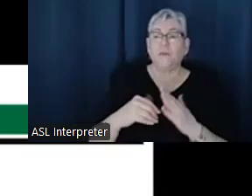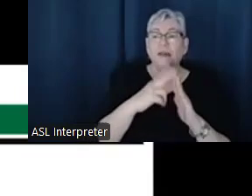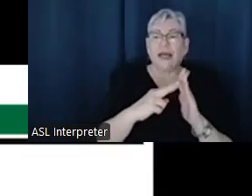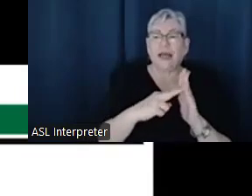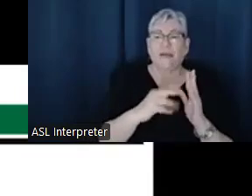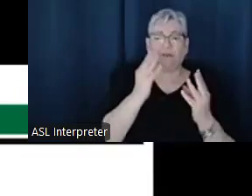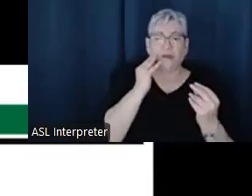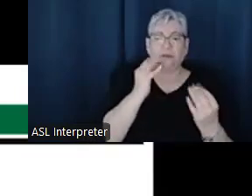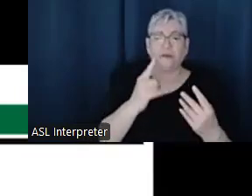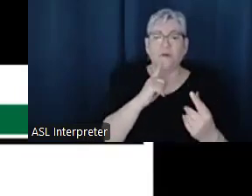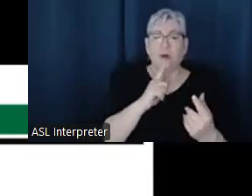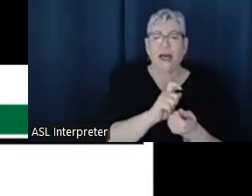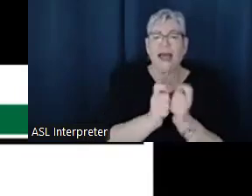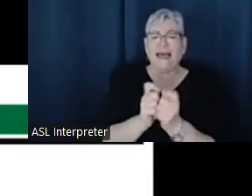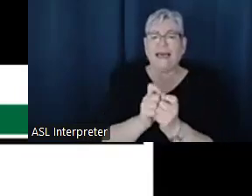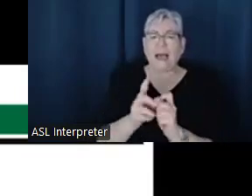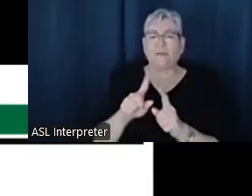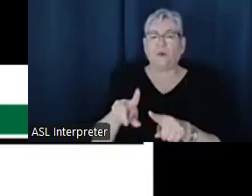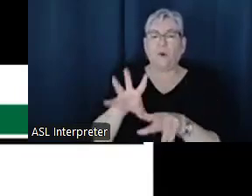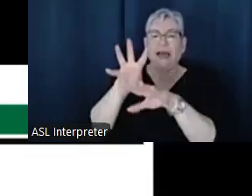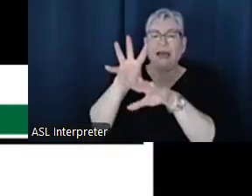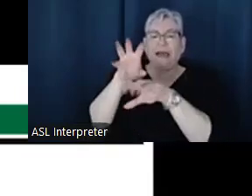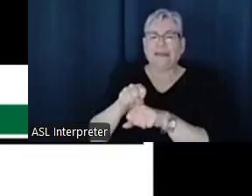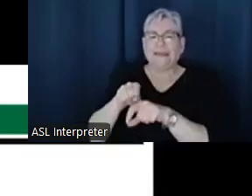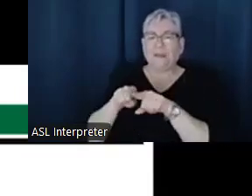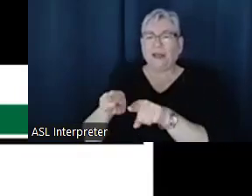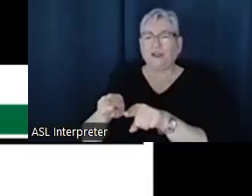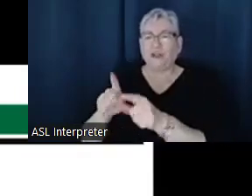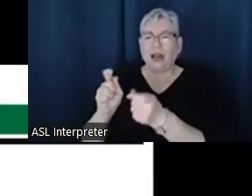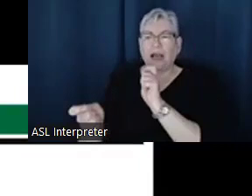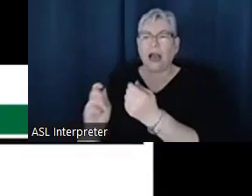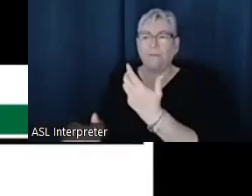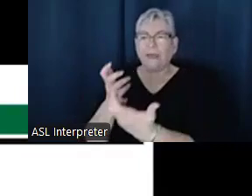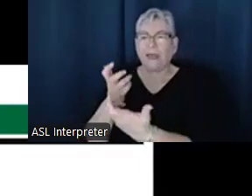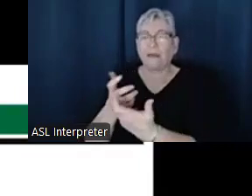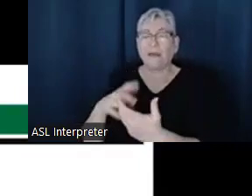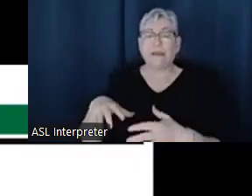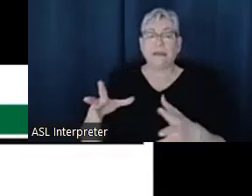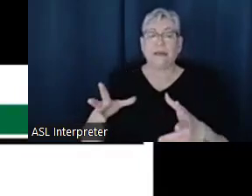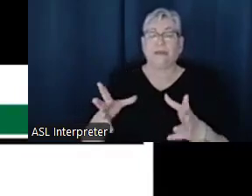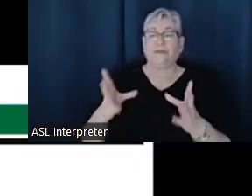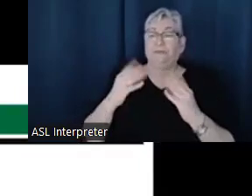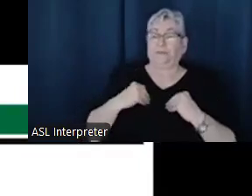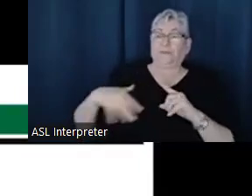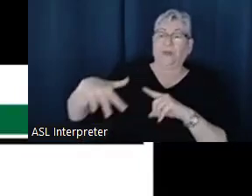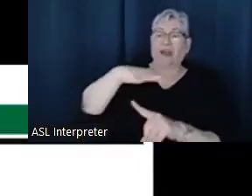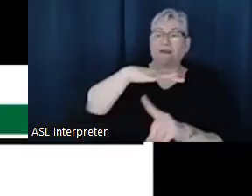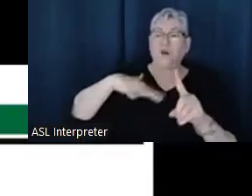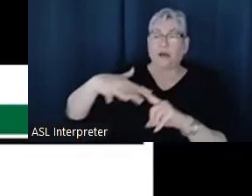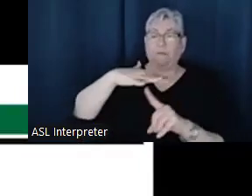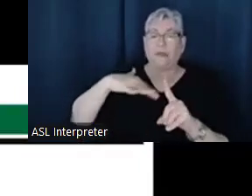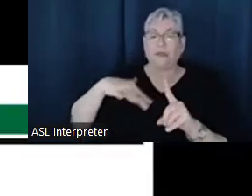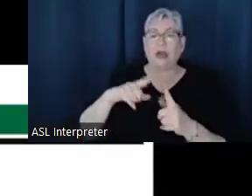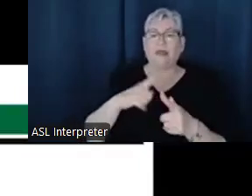assimilation and accommodation. So that's sort of taking what is around them in their environment and being able to learn from